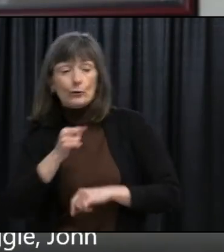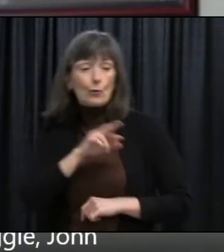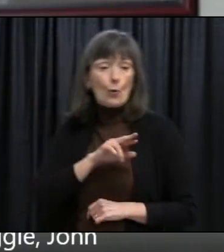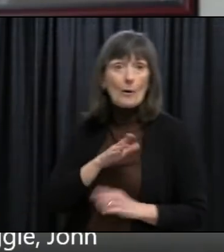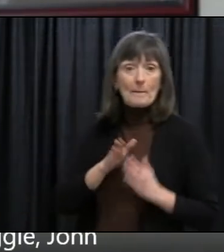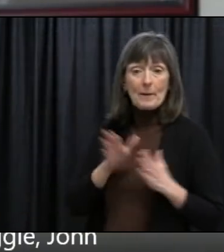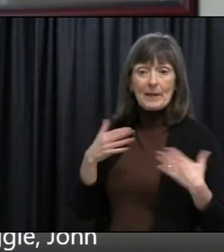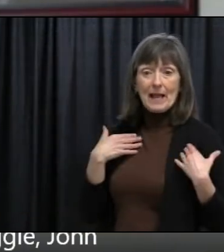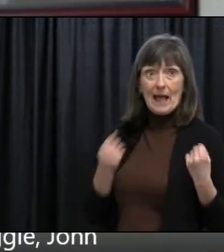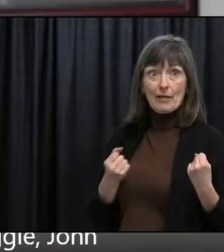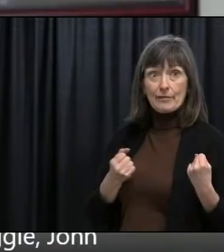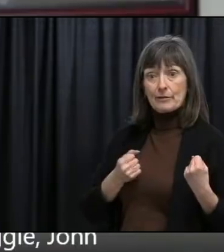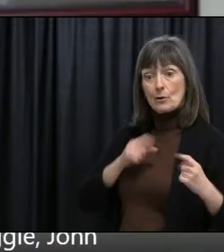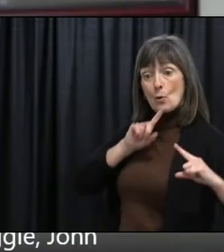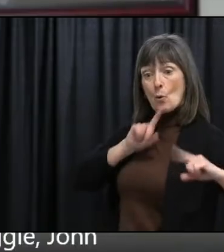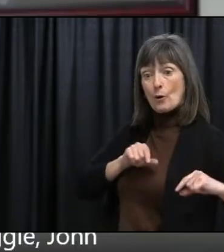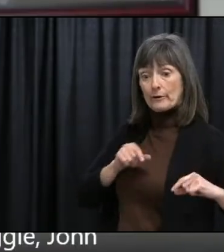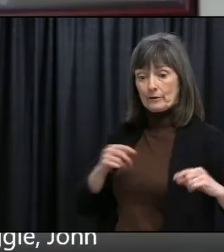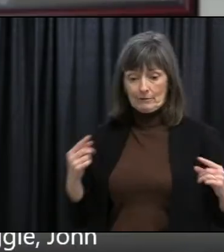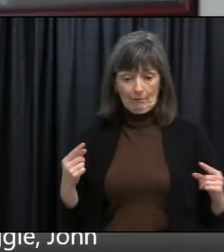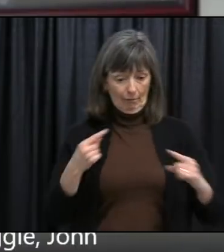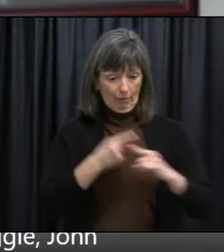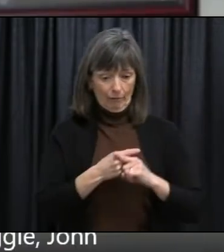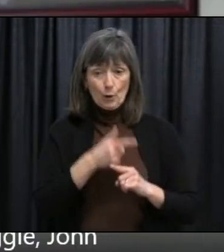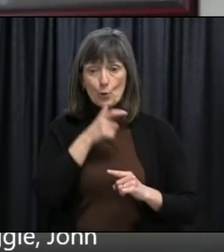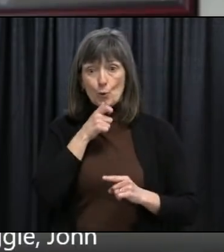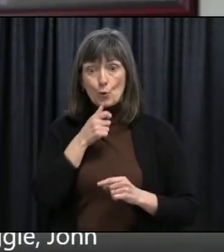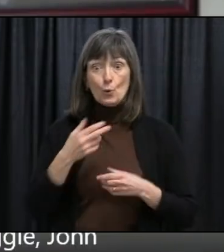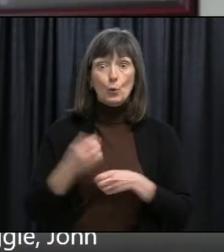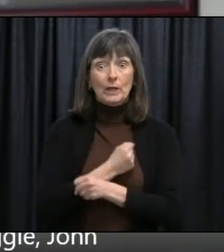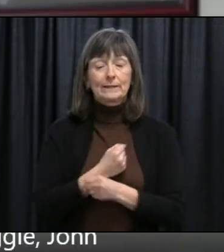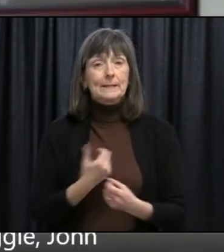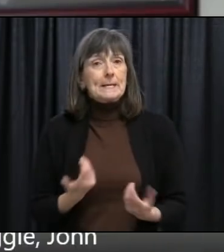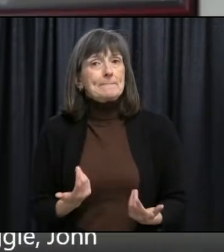the legal skills or the jurisdictional ability to rule on that.